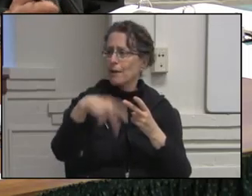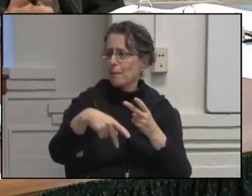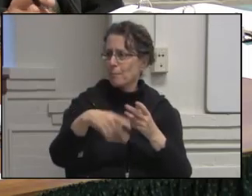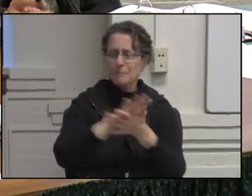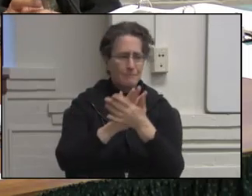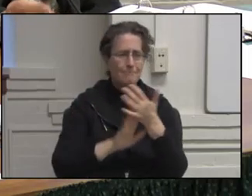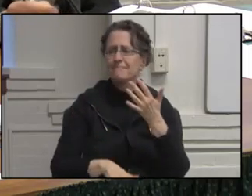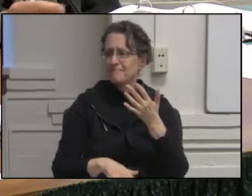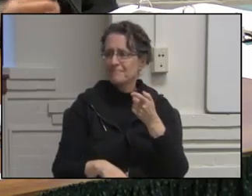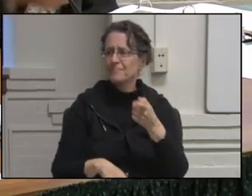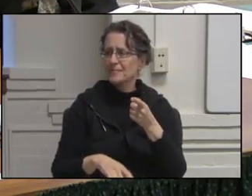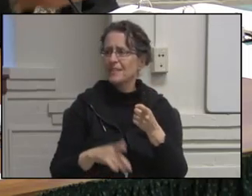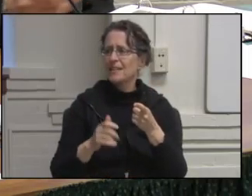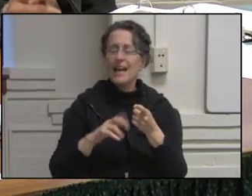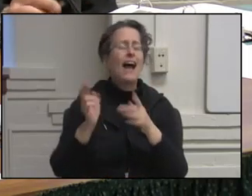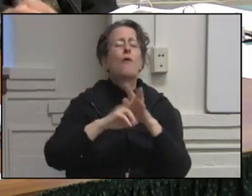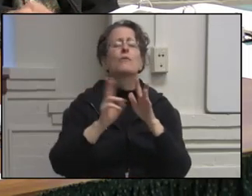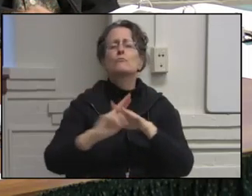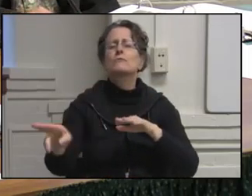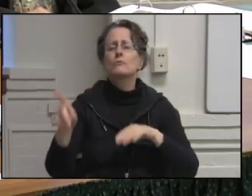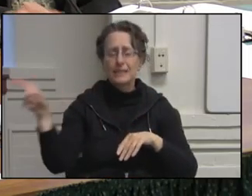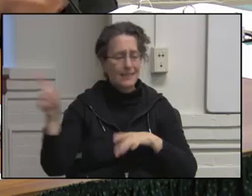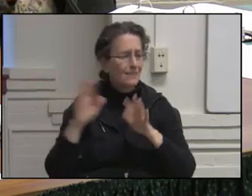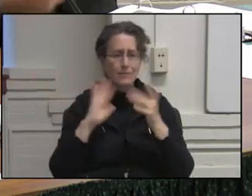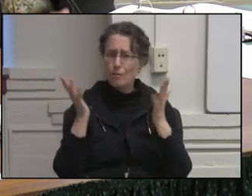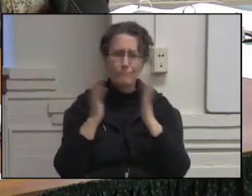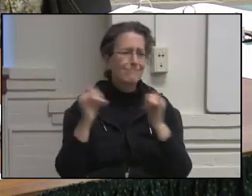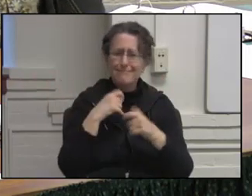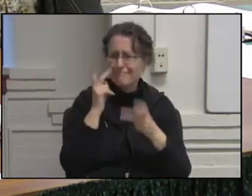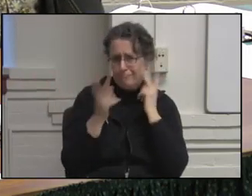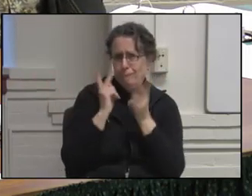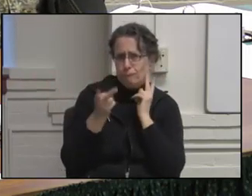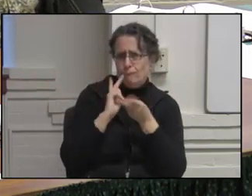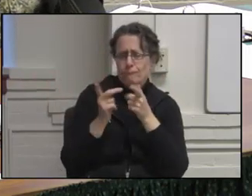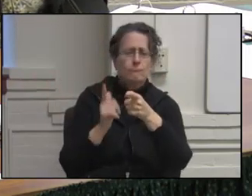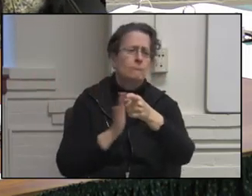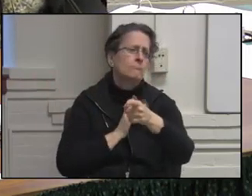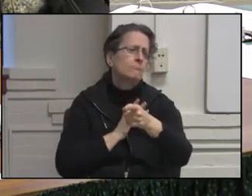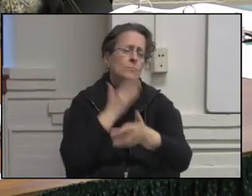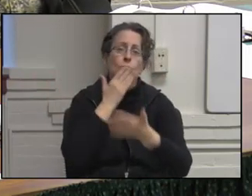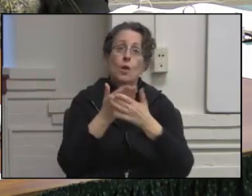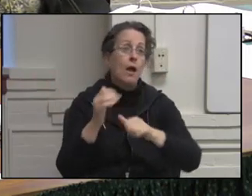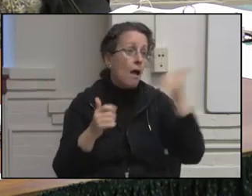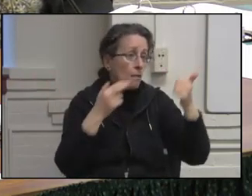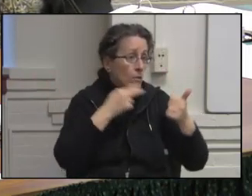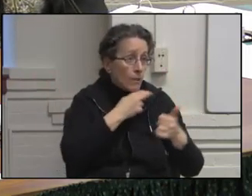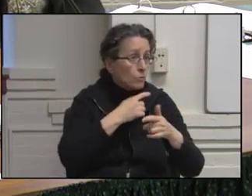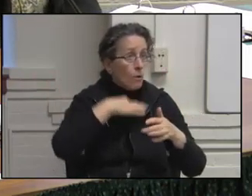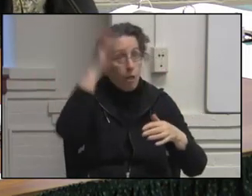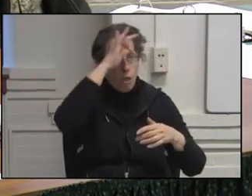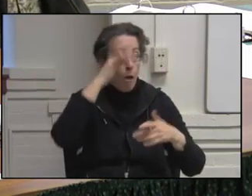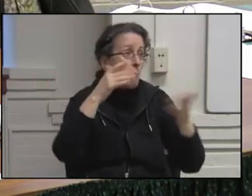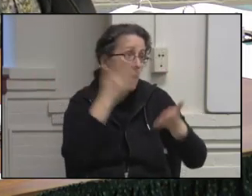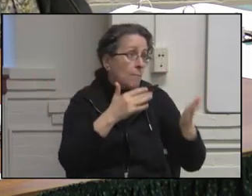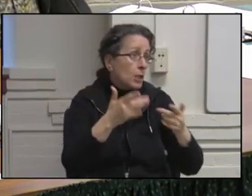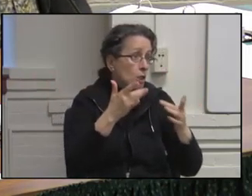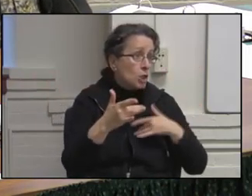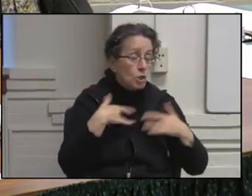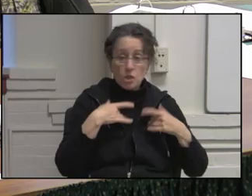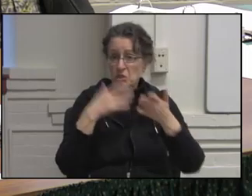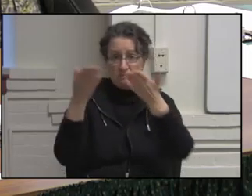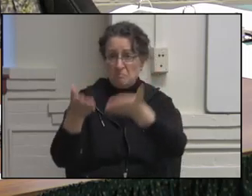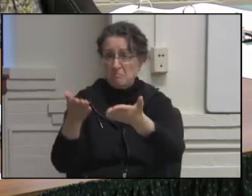So... had it been anybody else I wasn't as familiar with, I'd have many more concerns. But I think I'll stay out of the